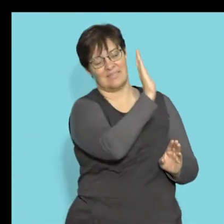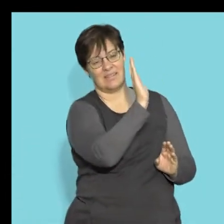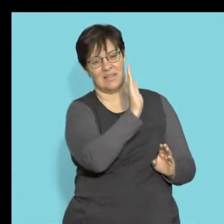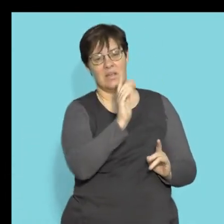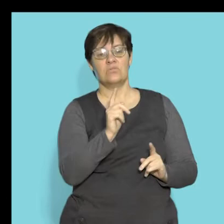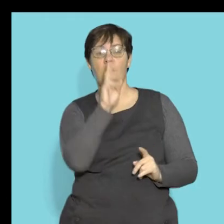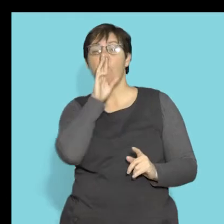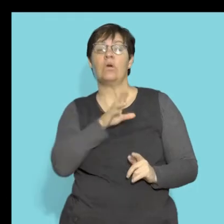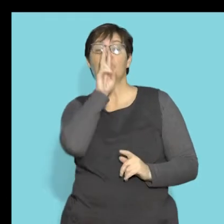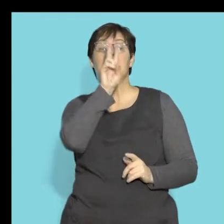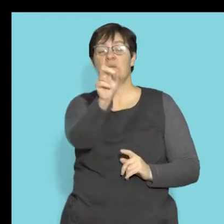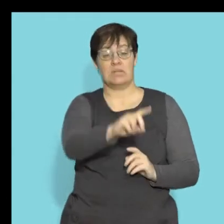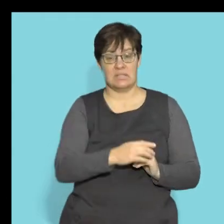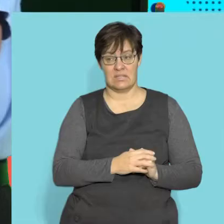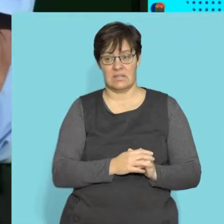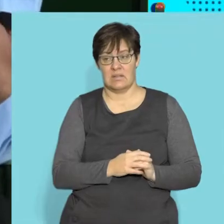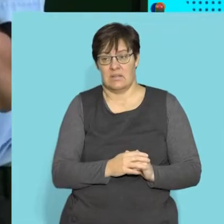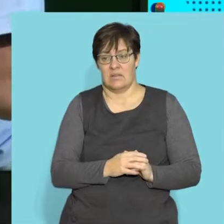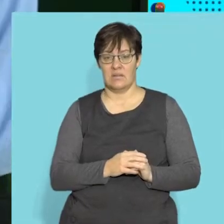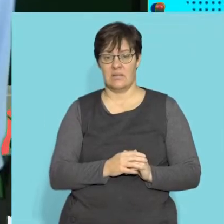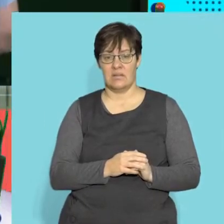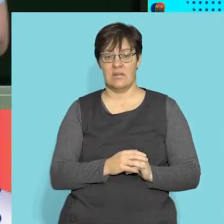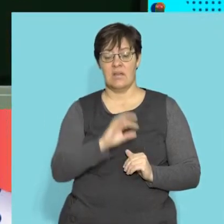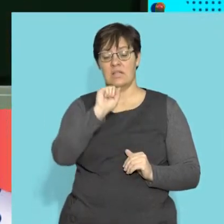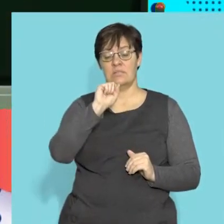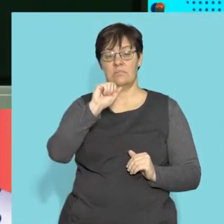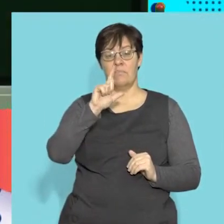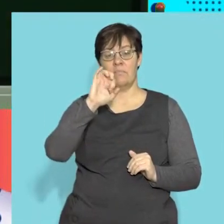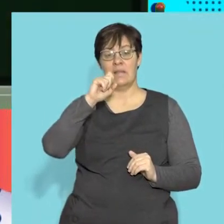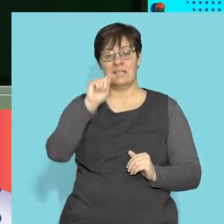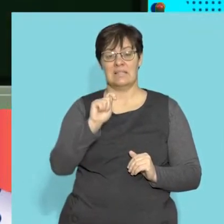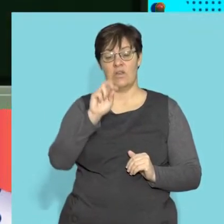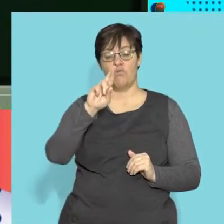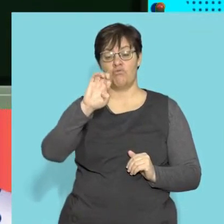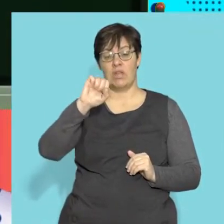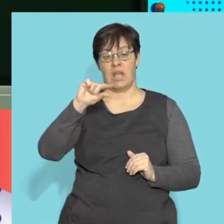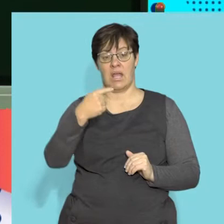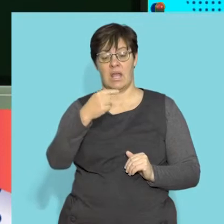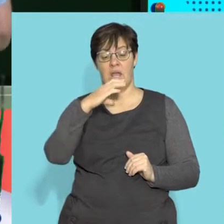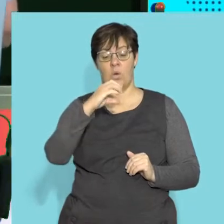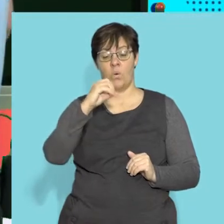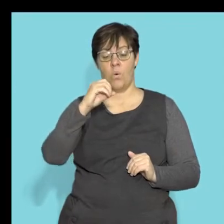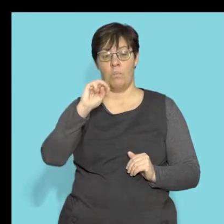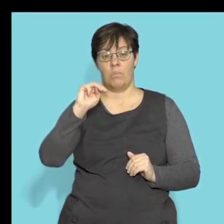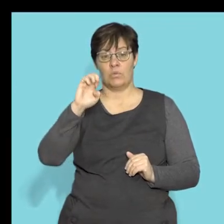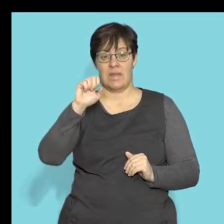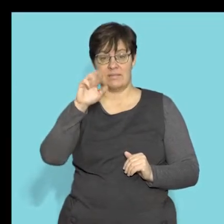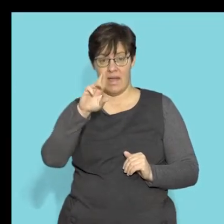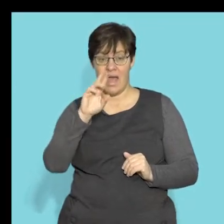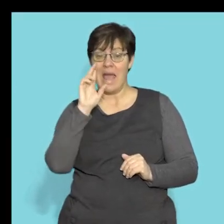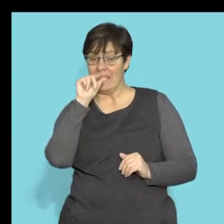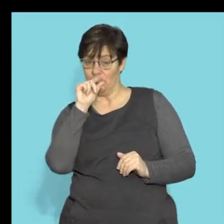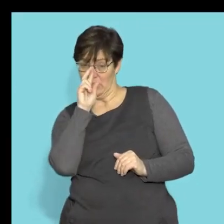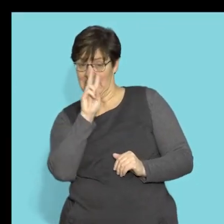move in that direction. But what I want you to see is the split ring commutator has an interesting effect. At